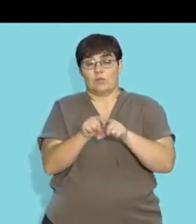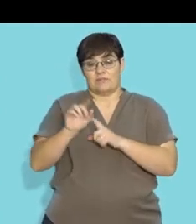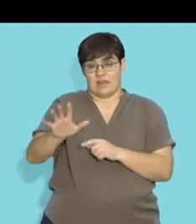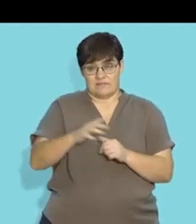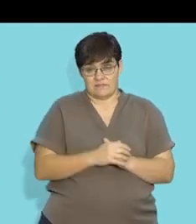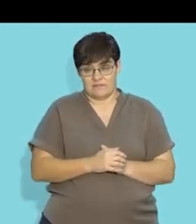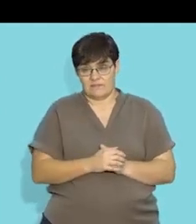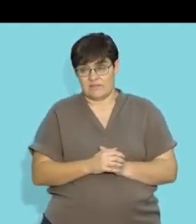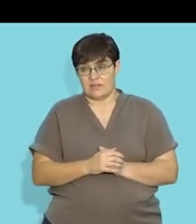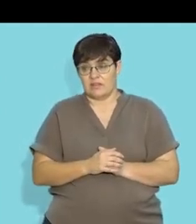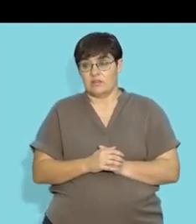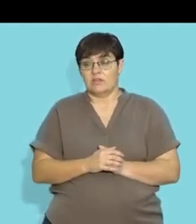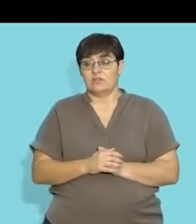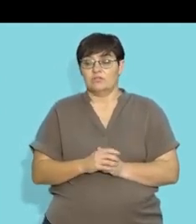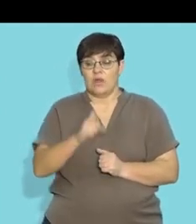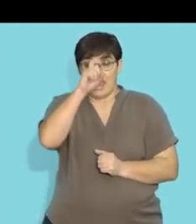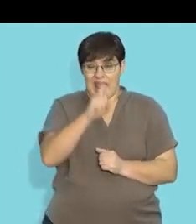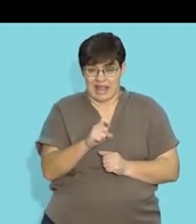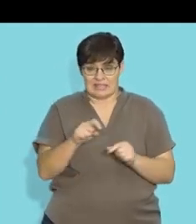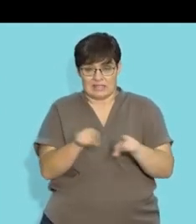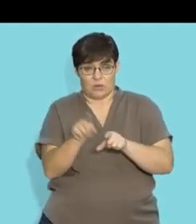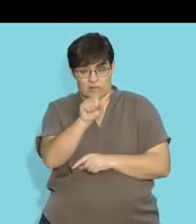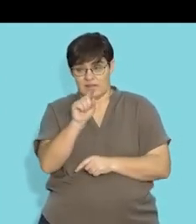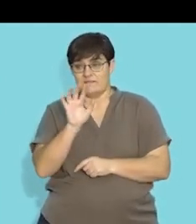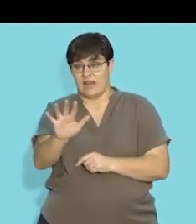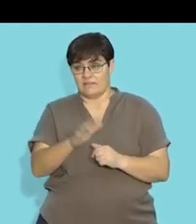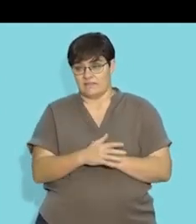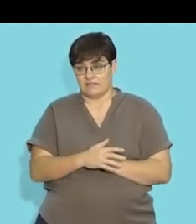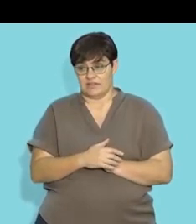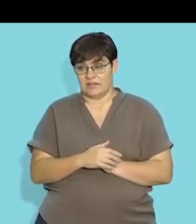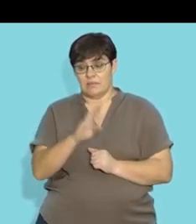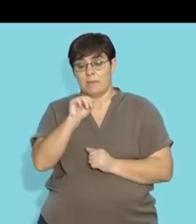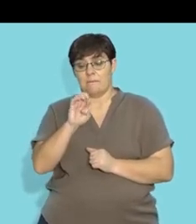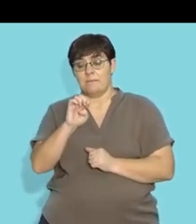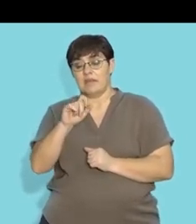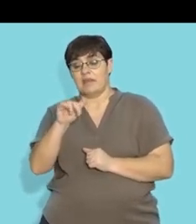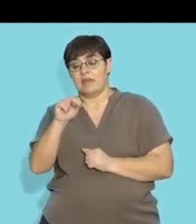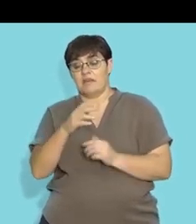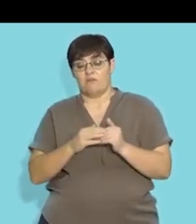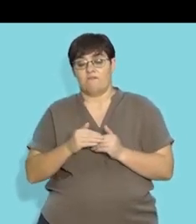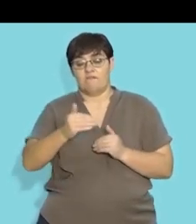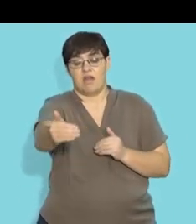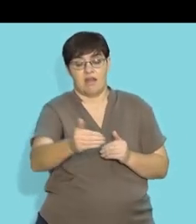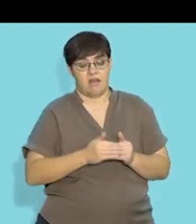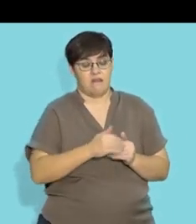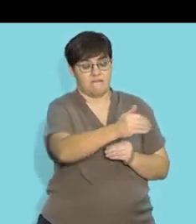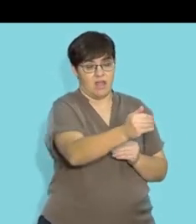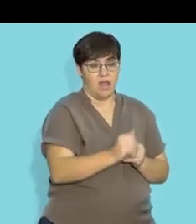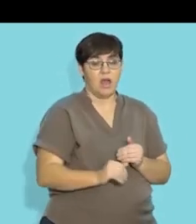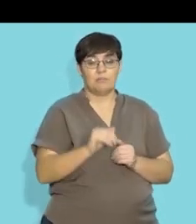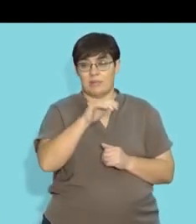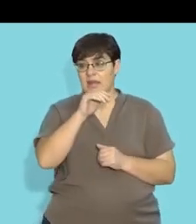which is 5. So x bar is 5, which is the mean for x for the